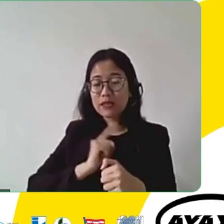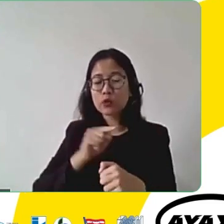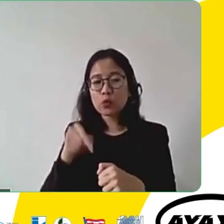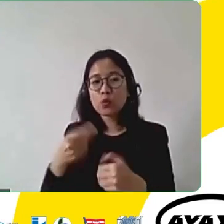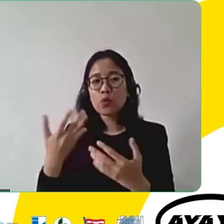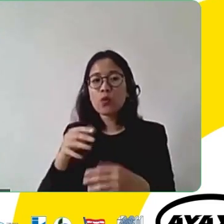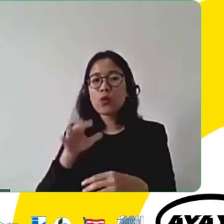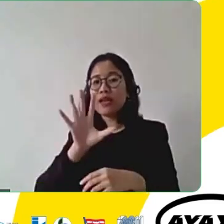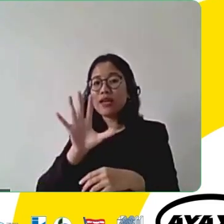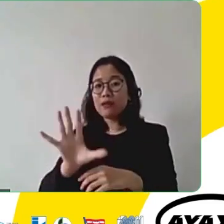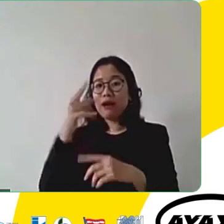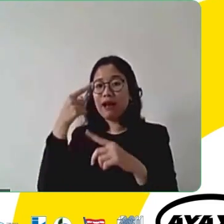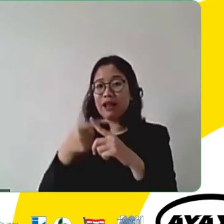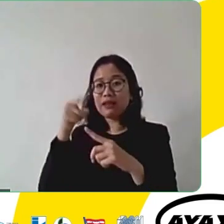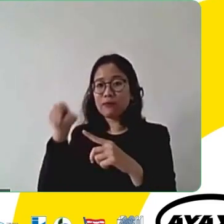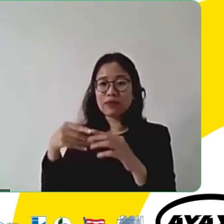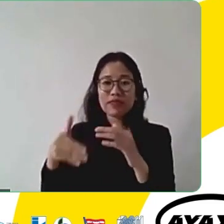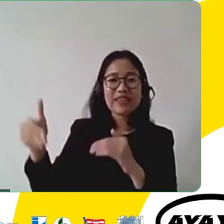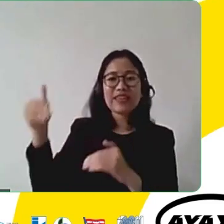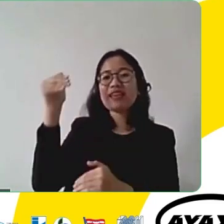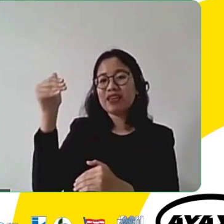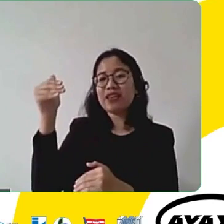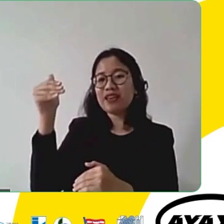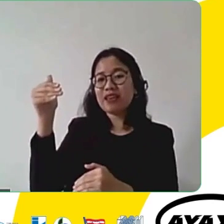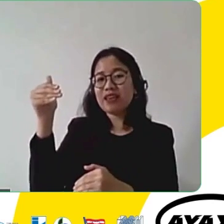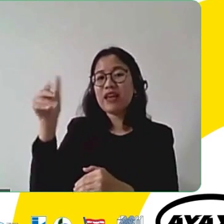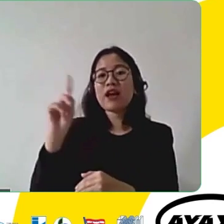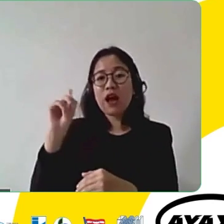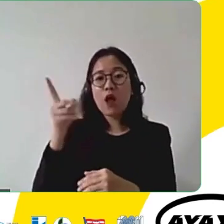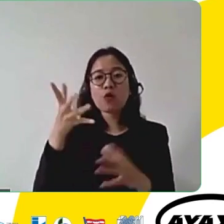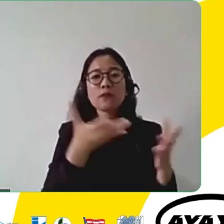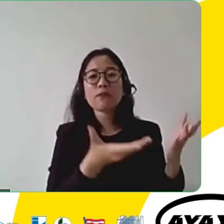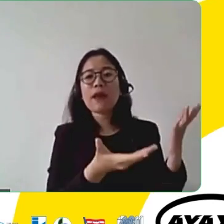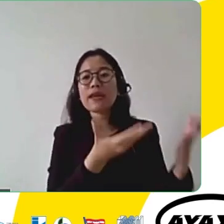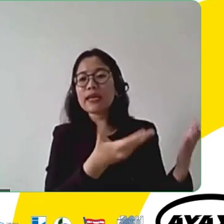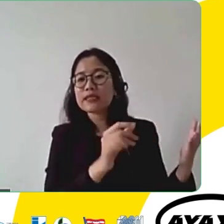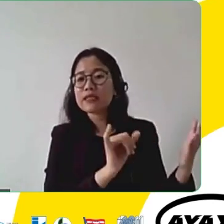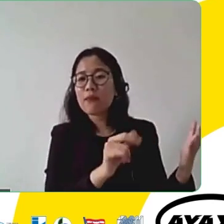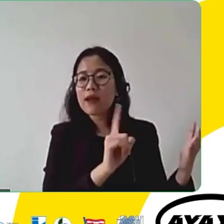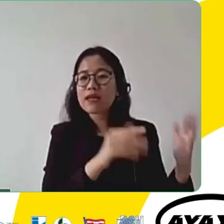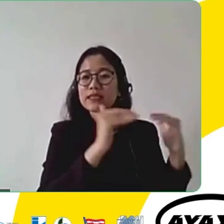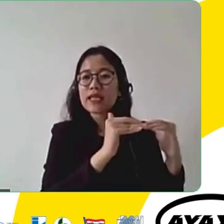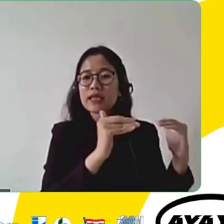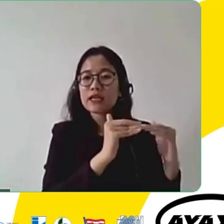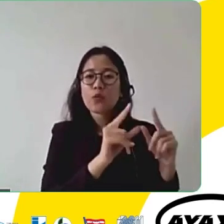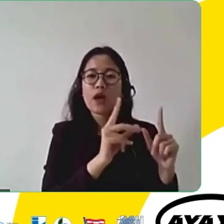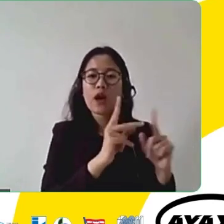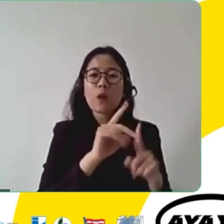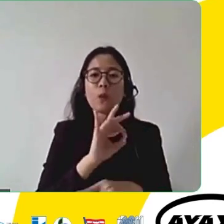than WHO standard, WHO guideline during on the road, as well